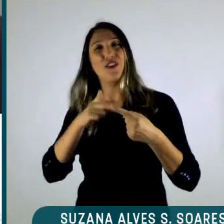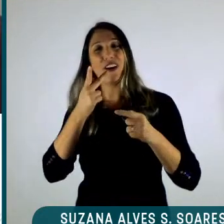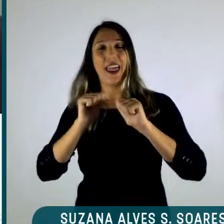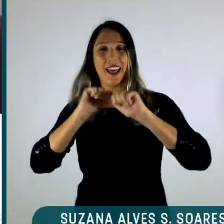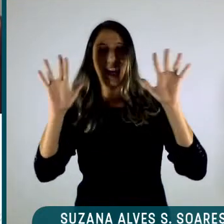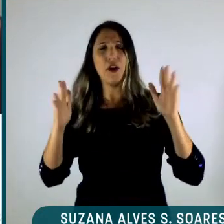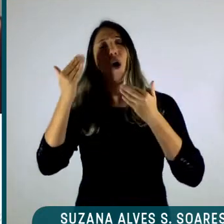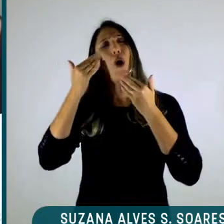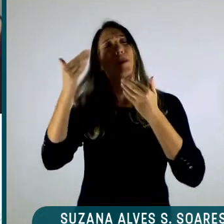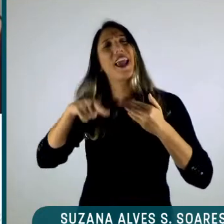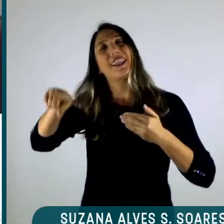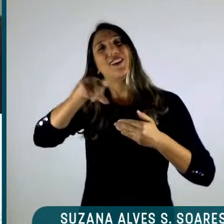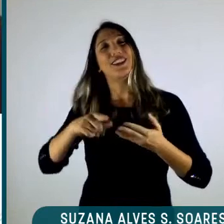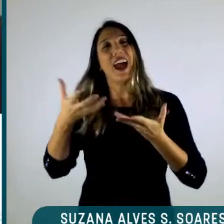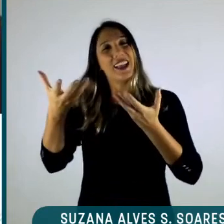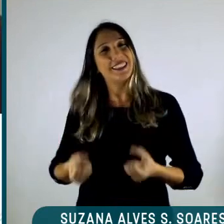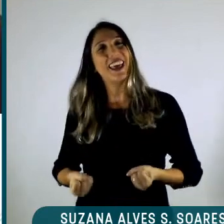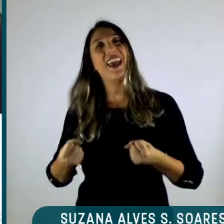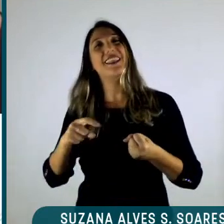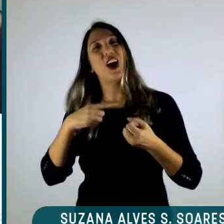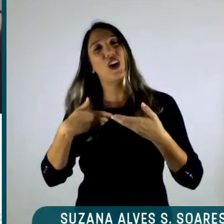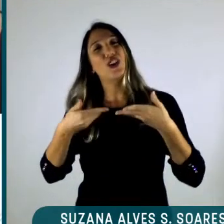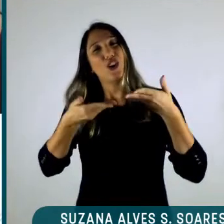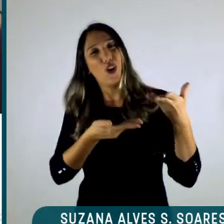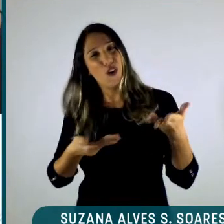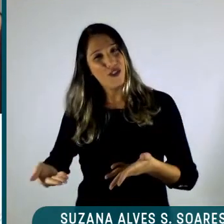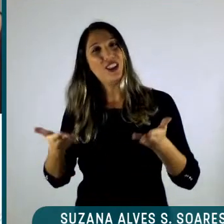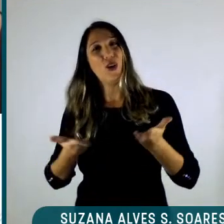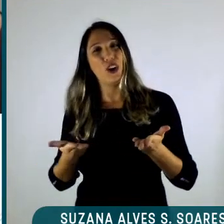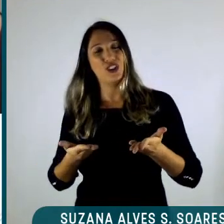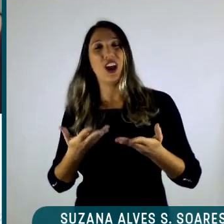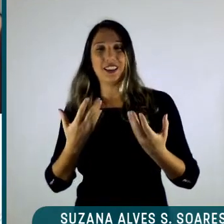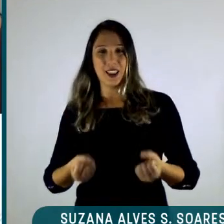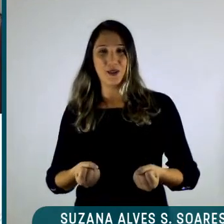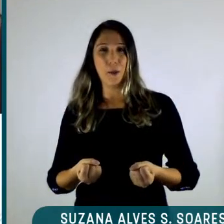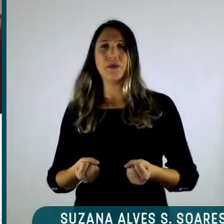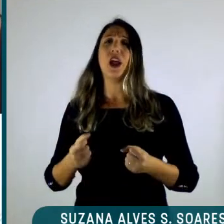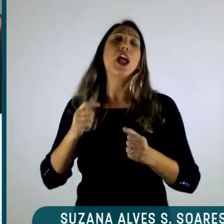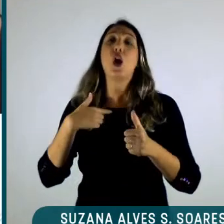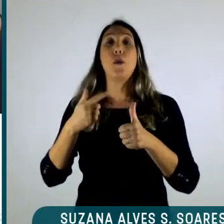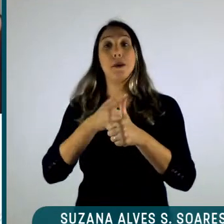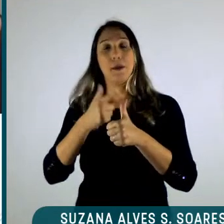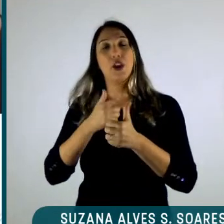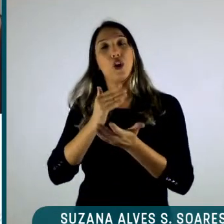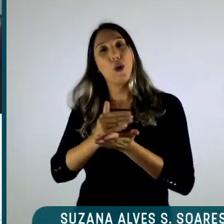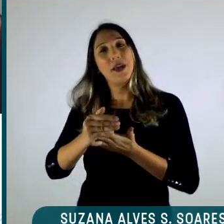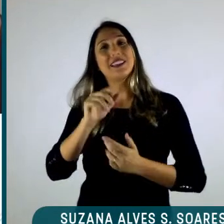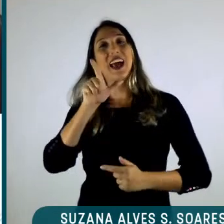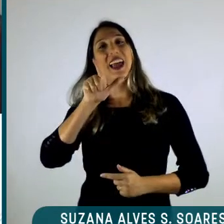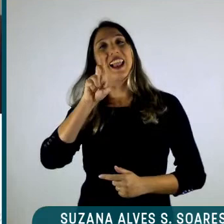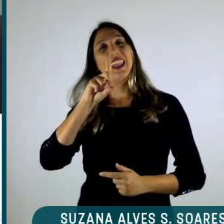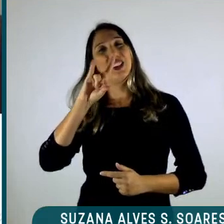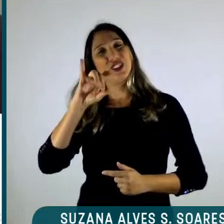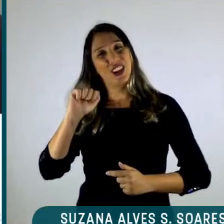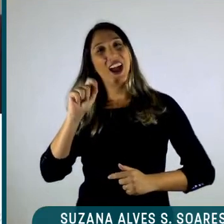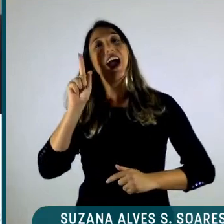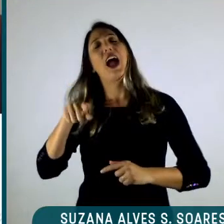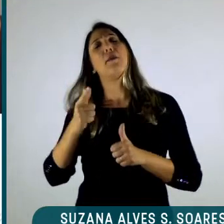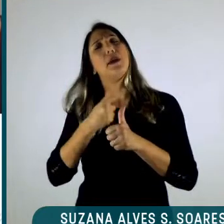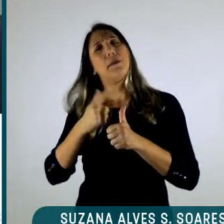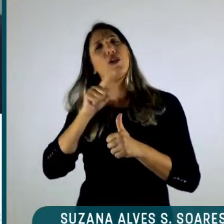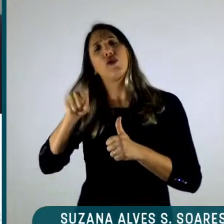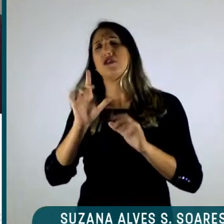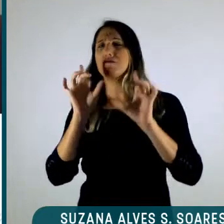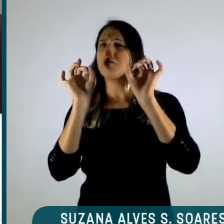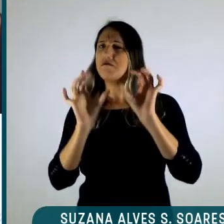websites. Thank you all for accepting our invitation. I'll start with Ligia. Ligia, you're one